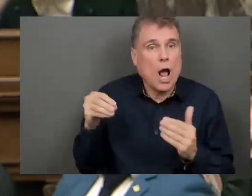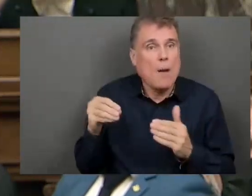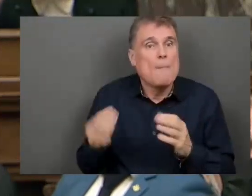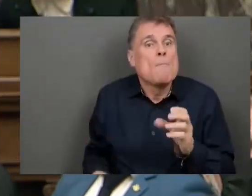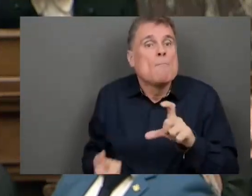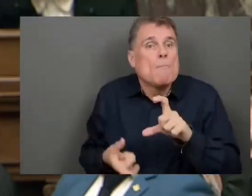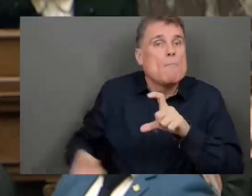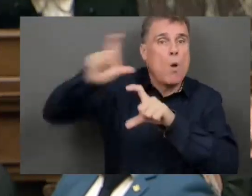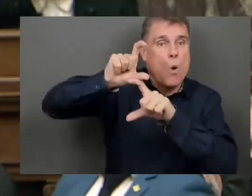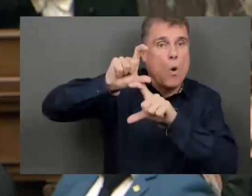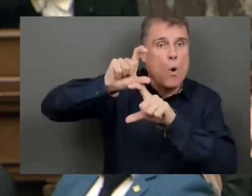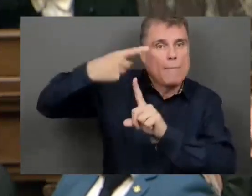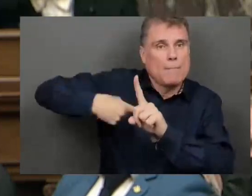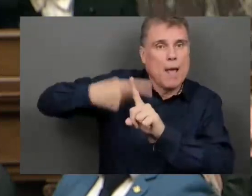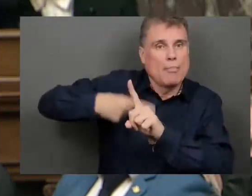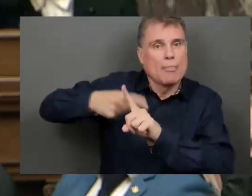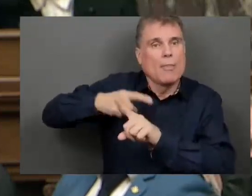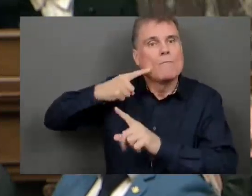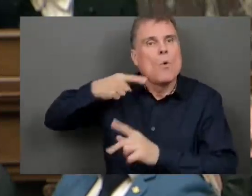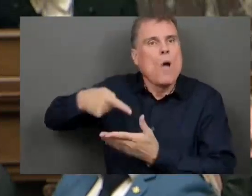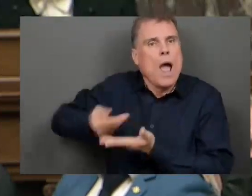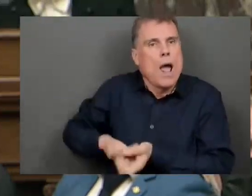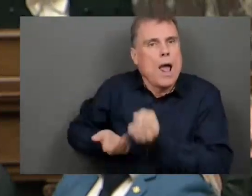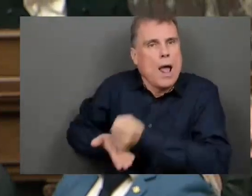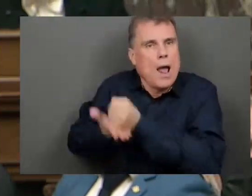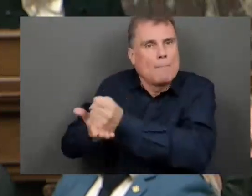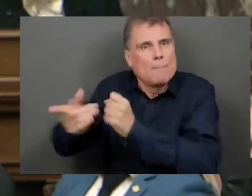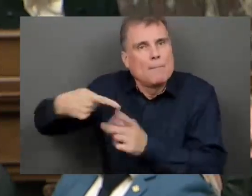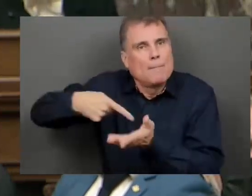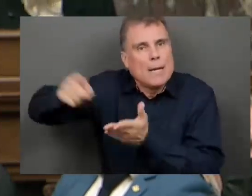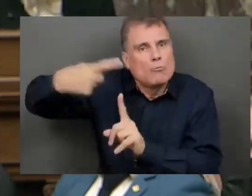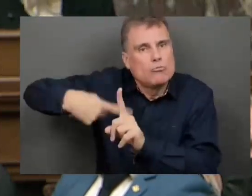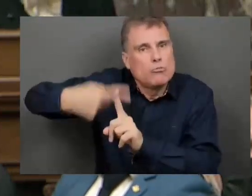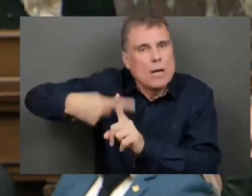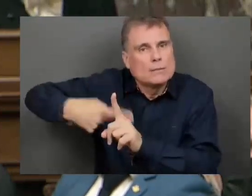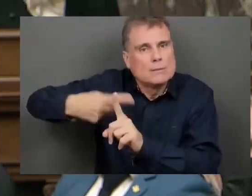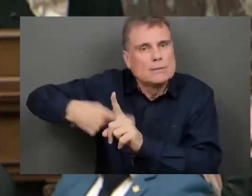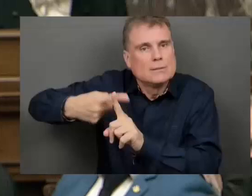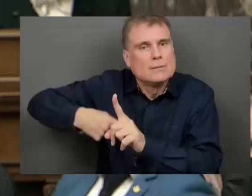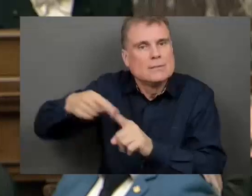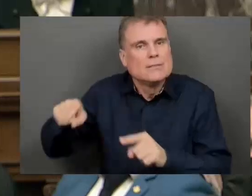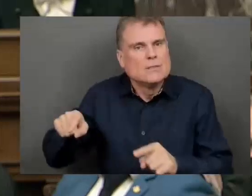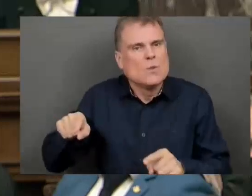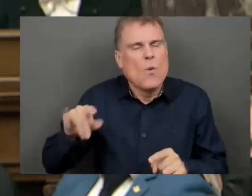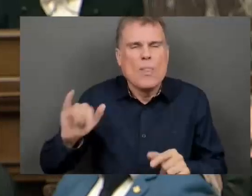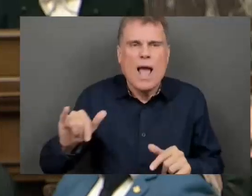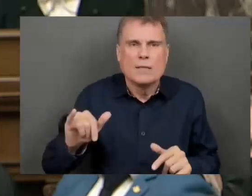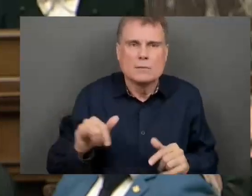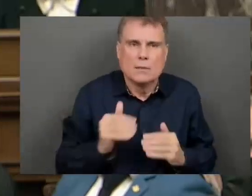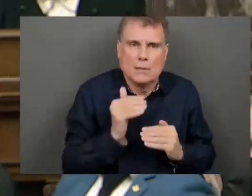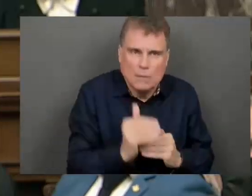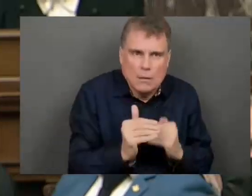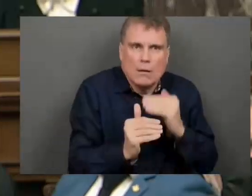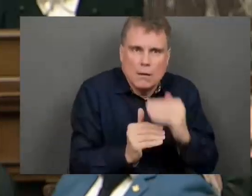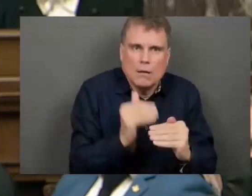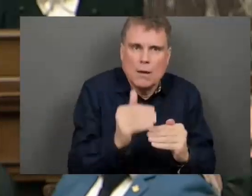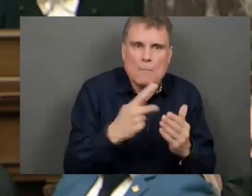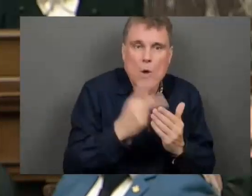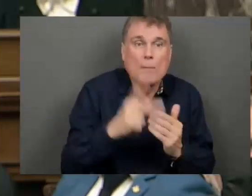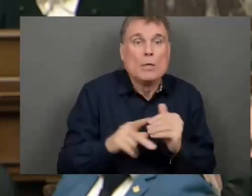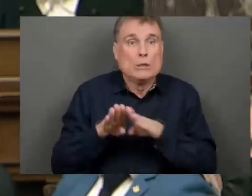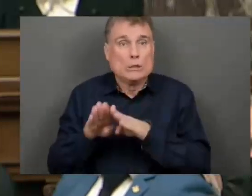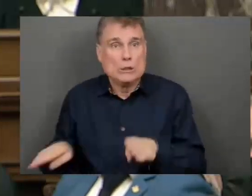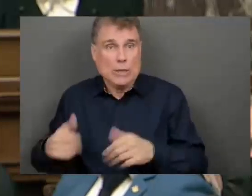program. And that gives us an opportunity for kids leaving foster care to get connected with the